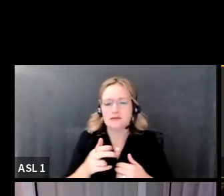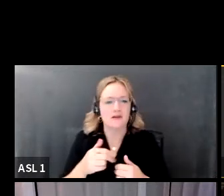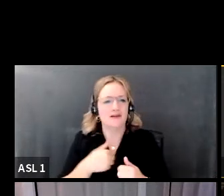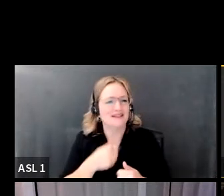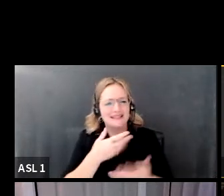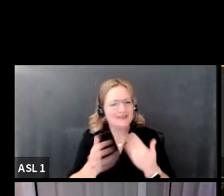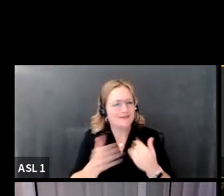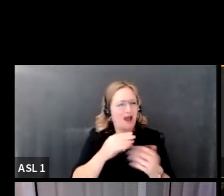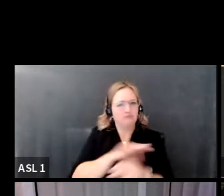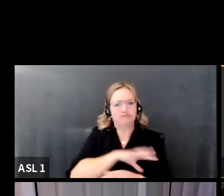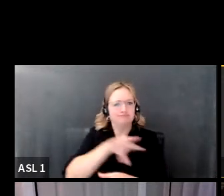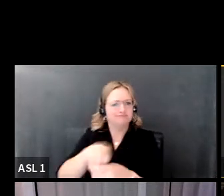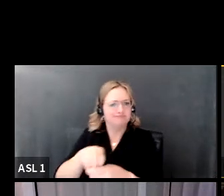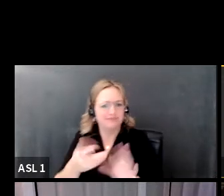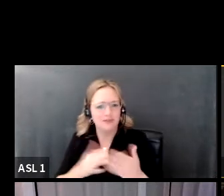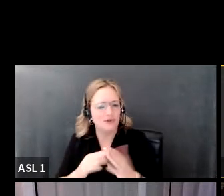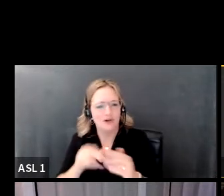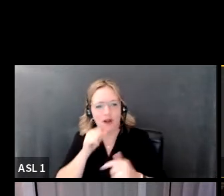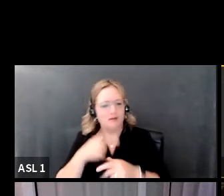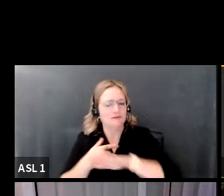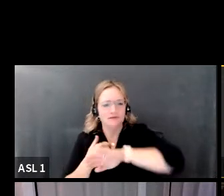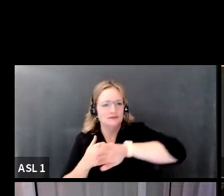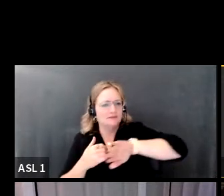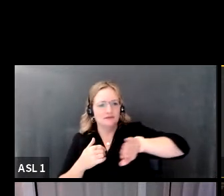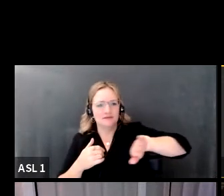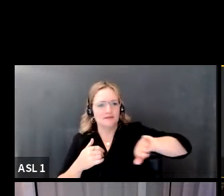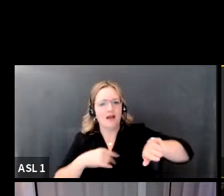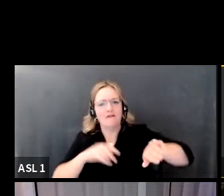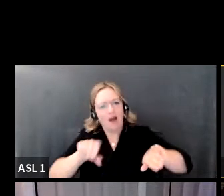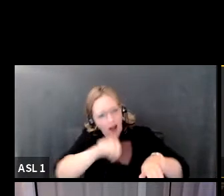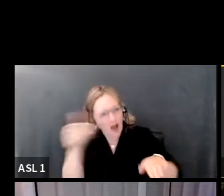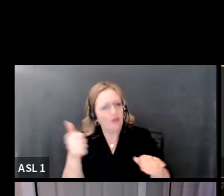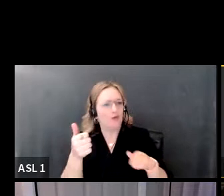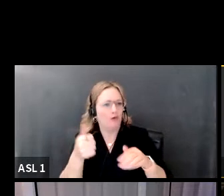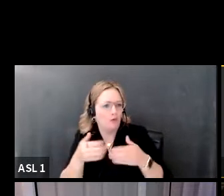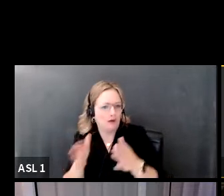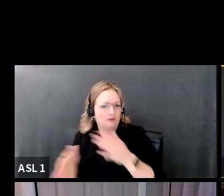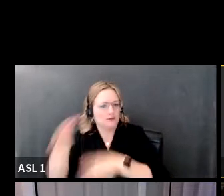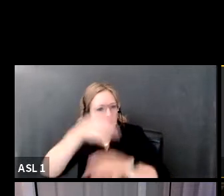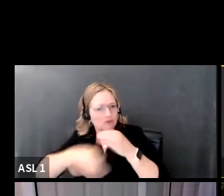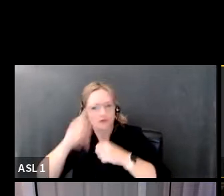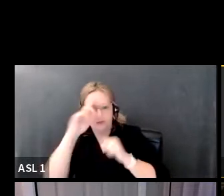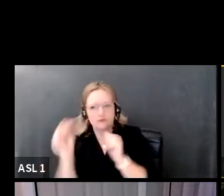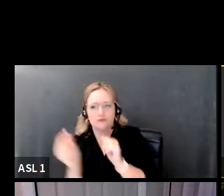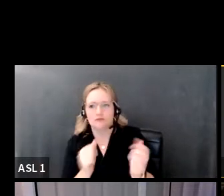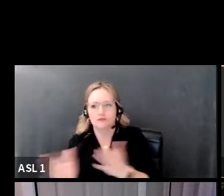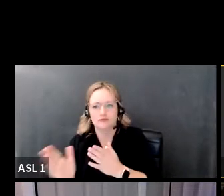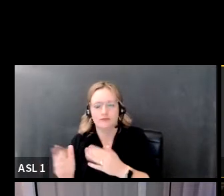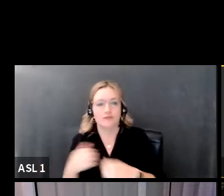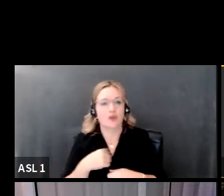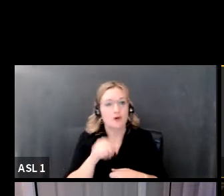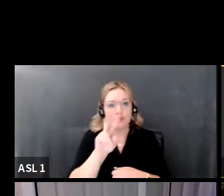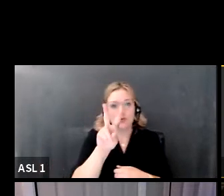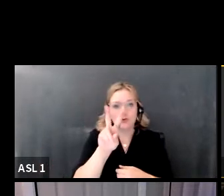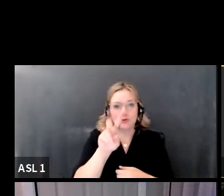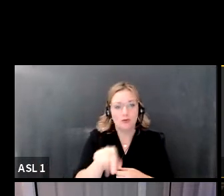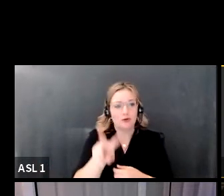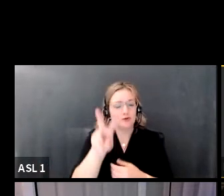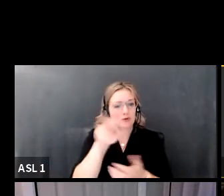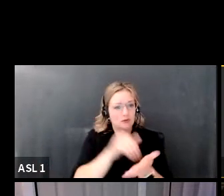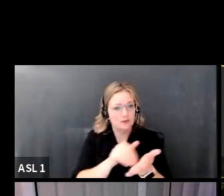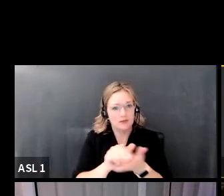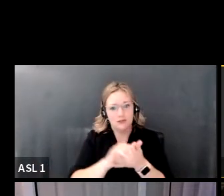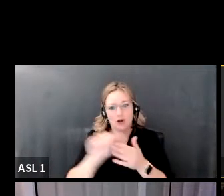communities or whatever other doomed to fail reform effort is now being put forward proposals like this 2.2 million investment into a